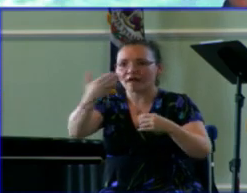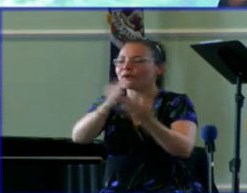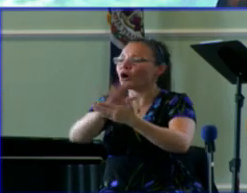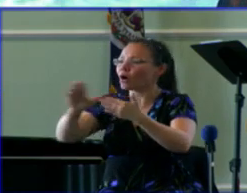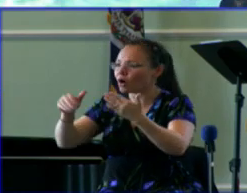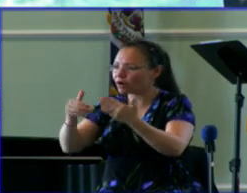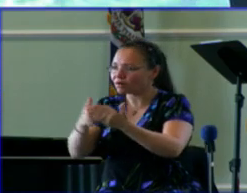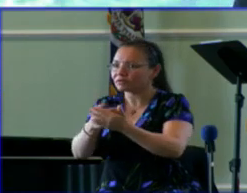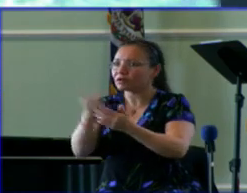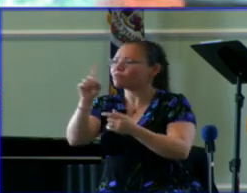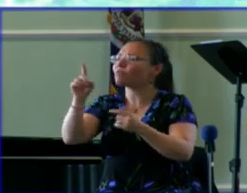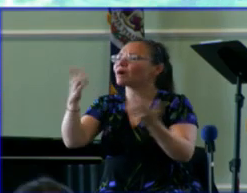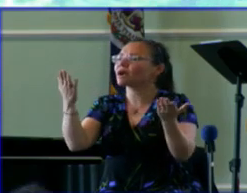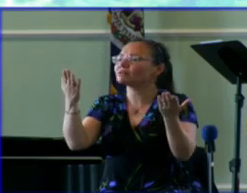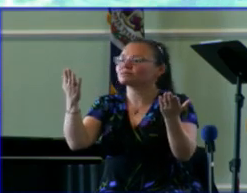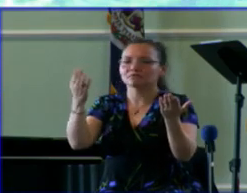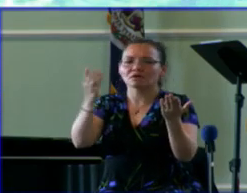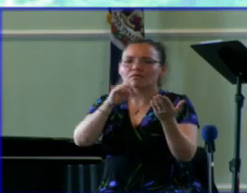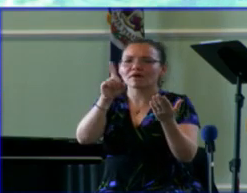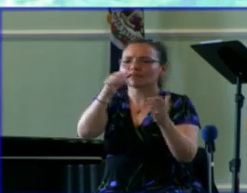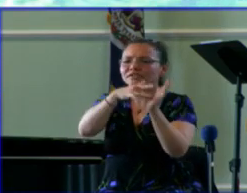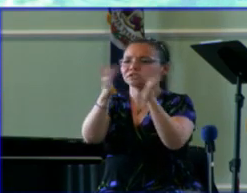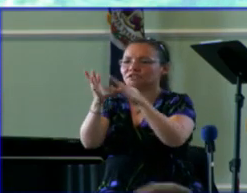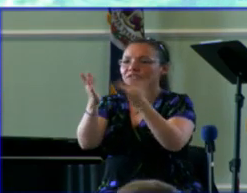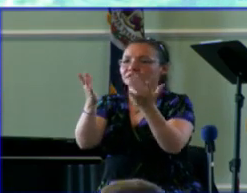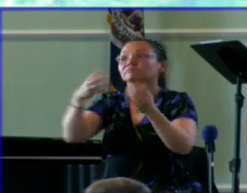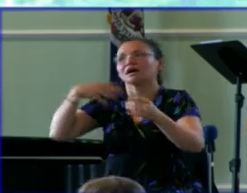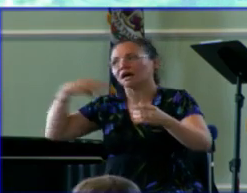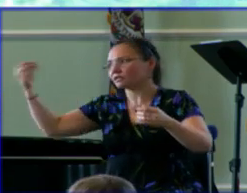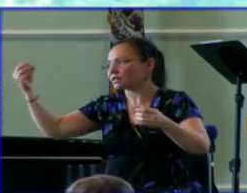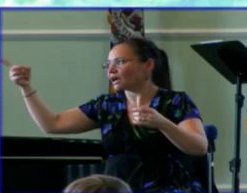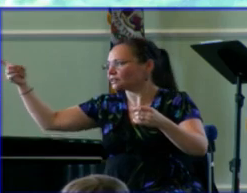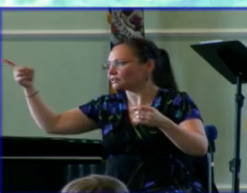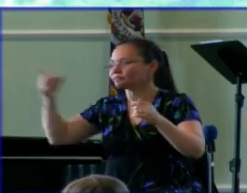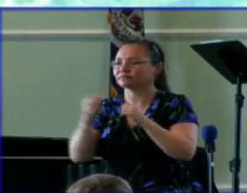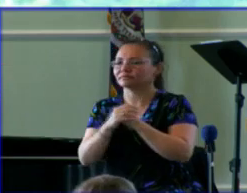Where was he? Outside, right?